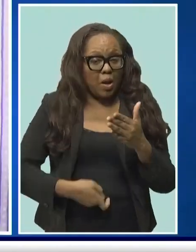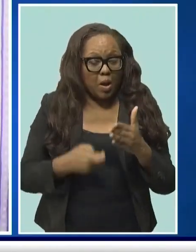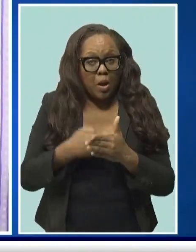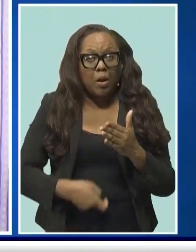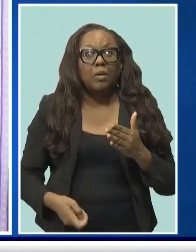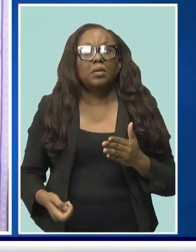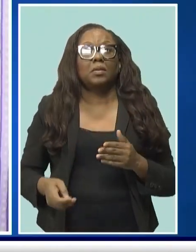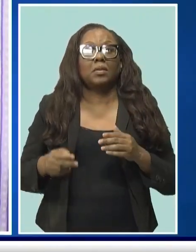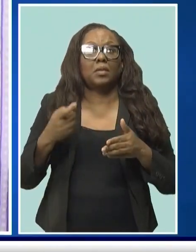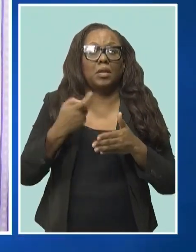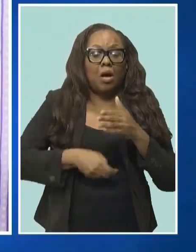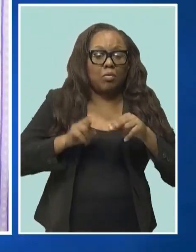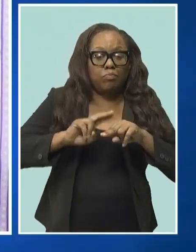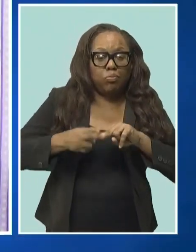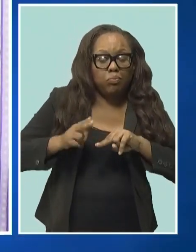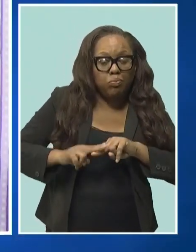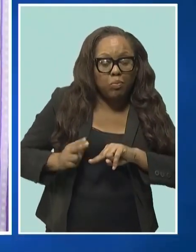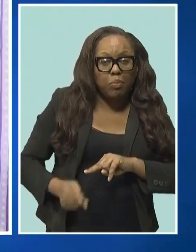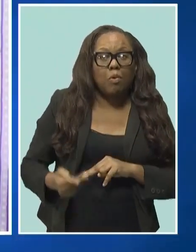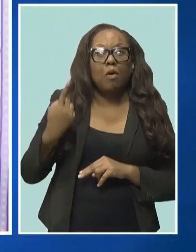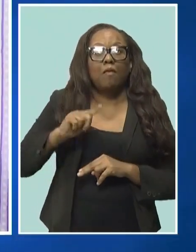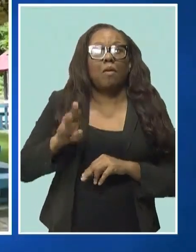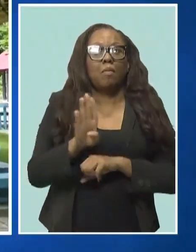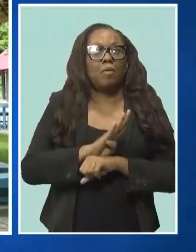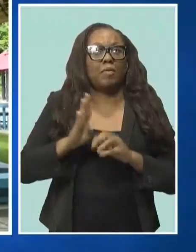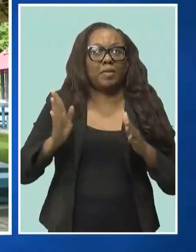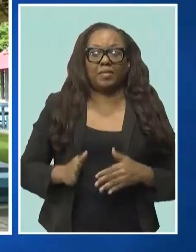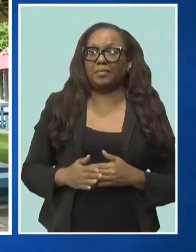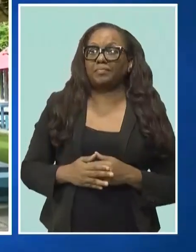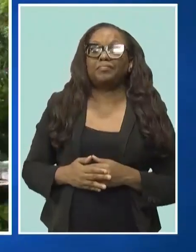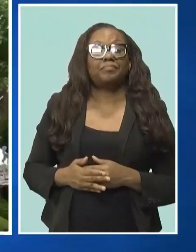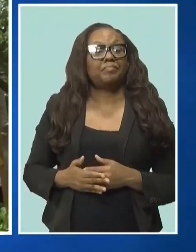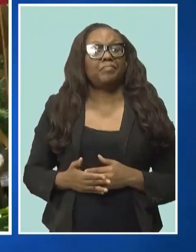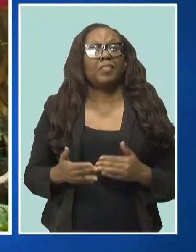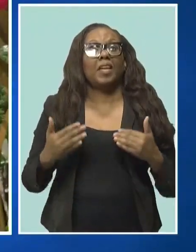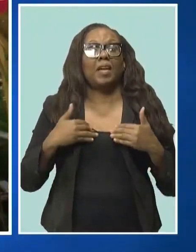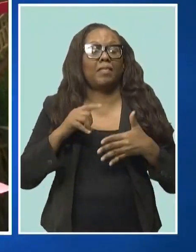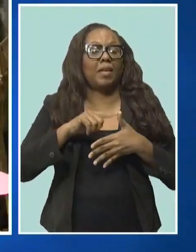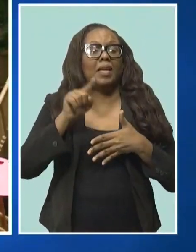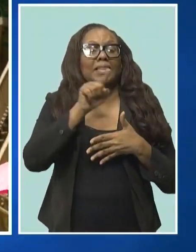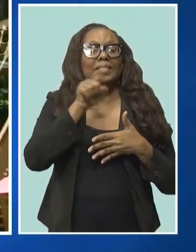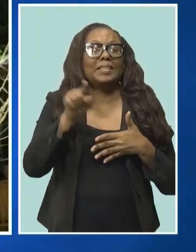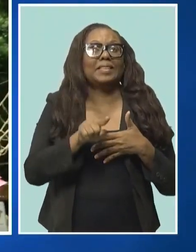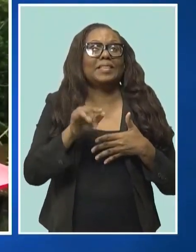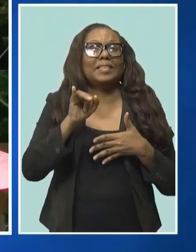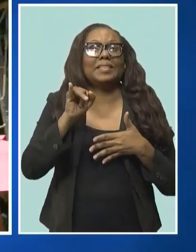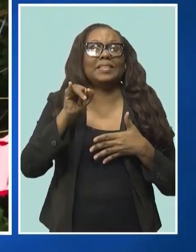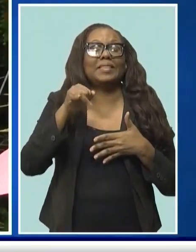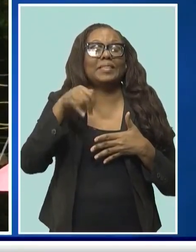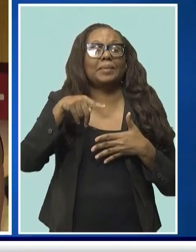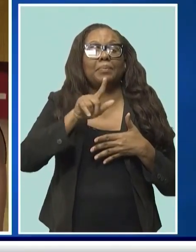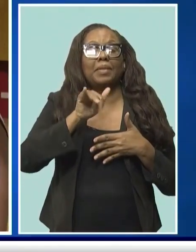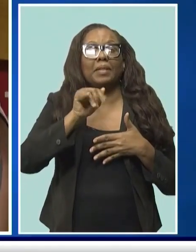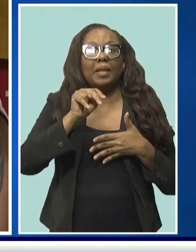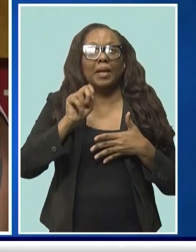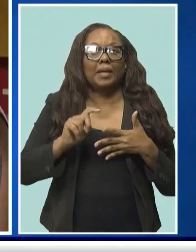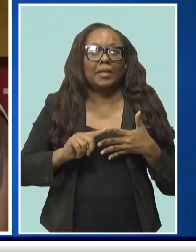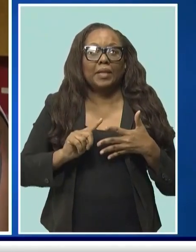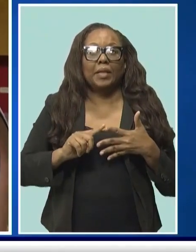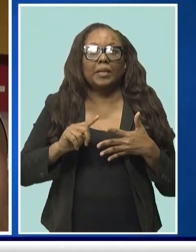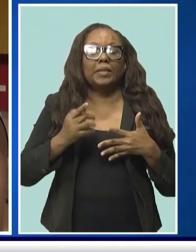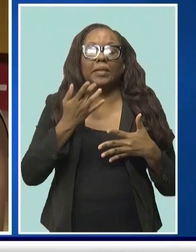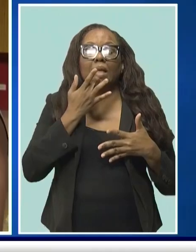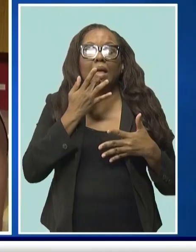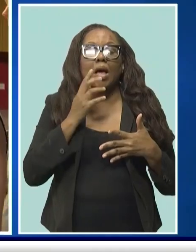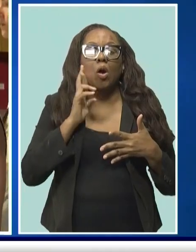to Leah Roach, the sales and marketing manager. We have our zip line, we have our gully challenge course, and we have the rum tasting for those